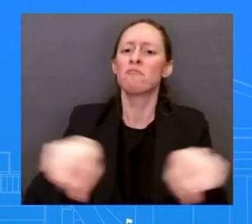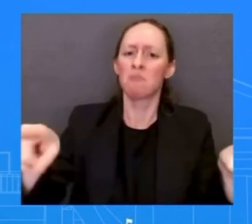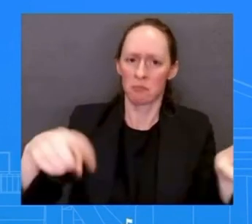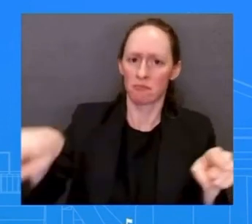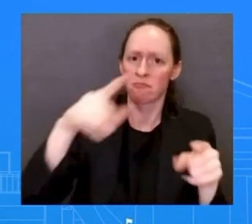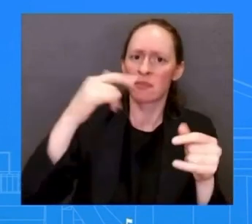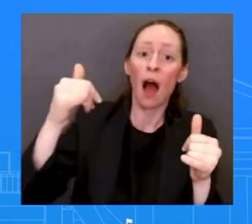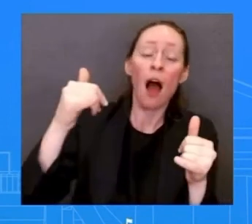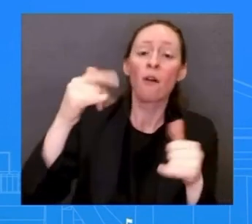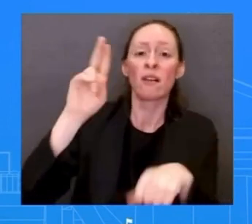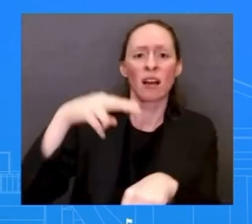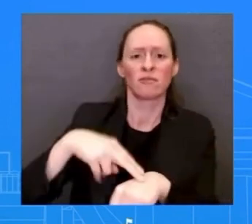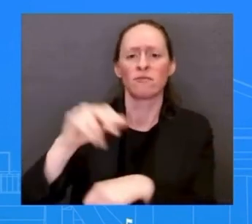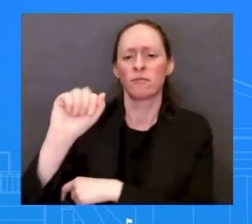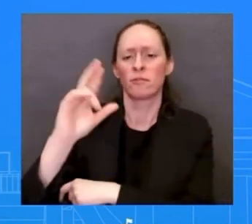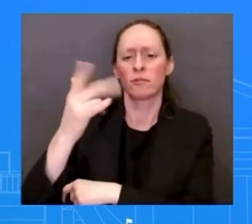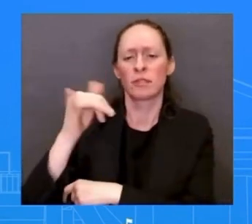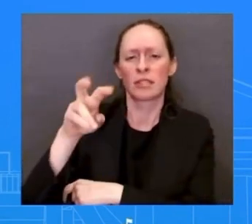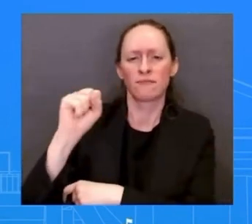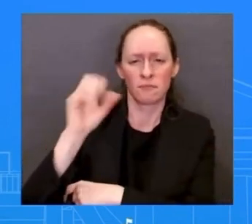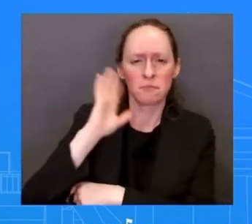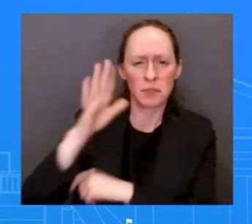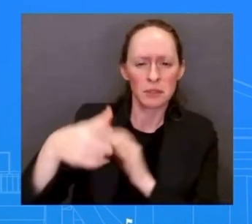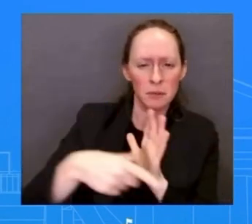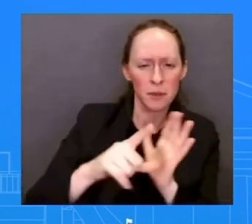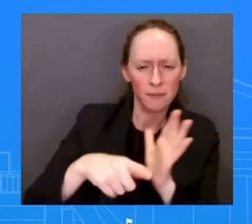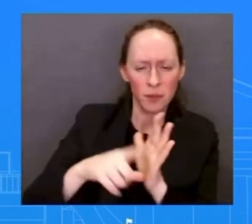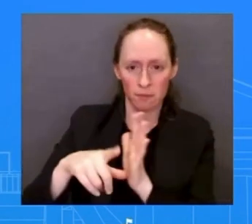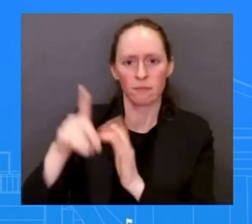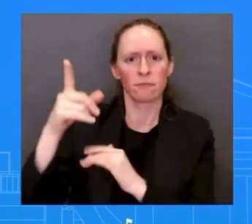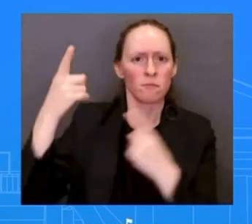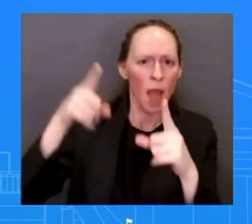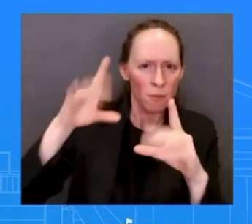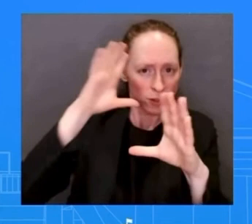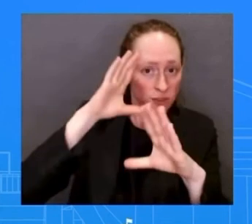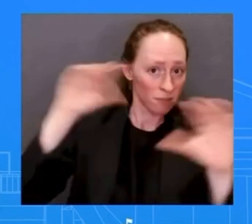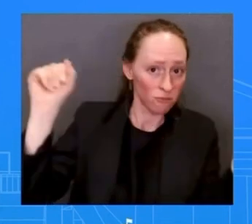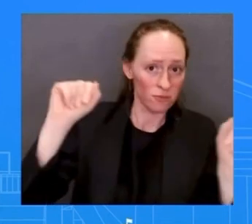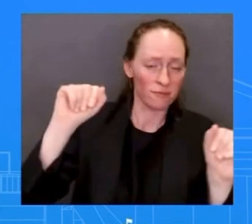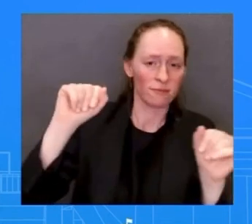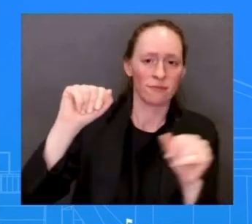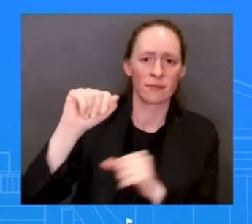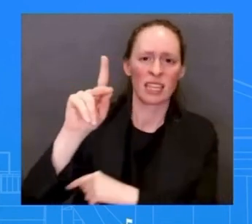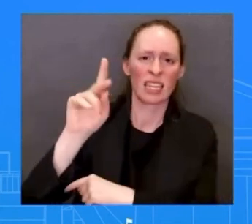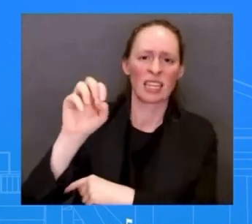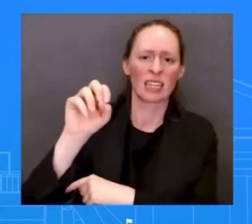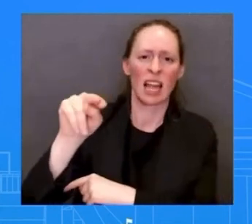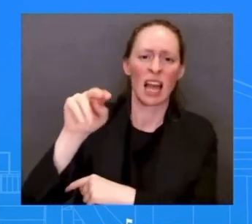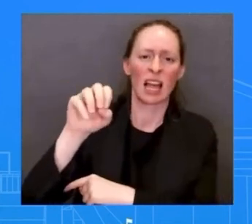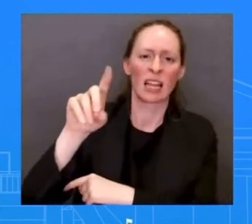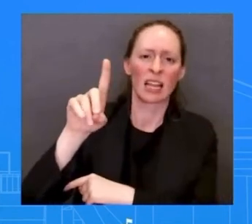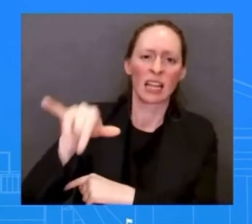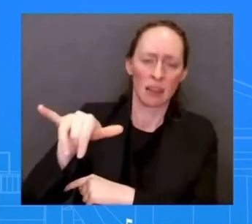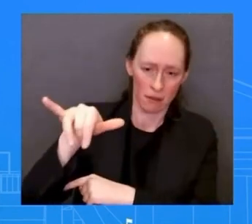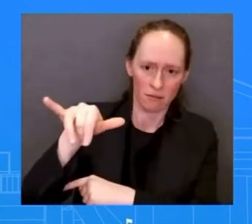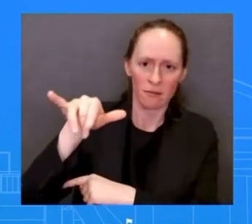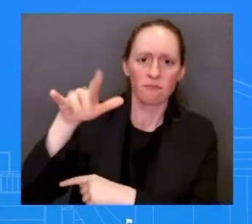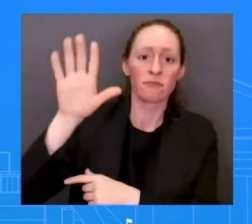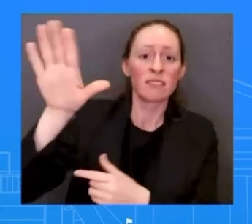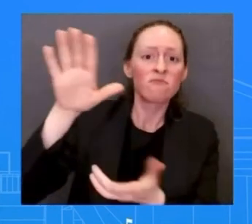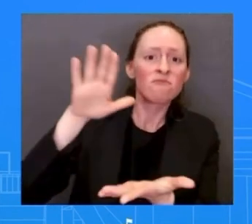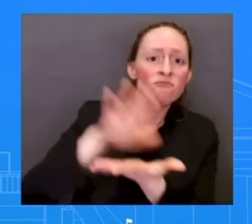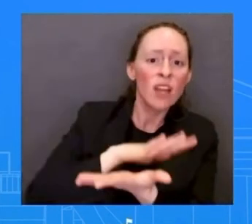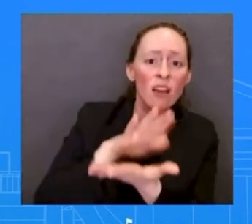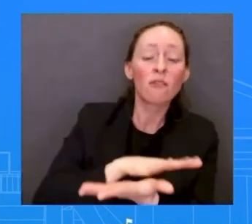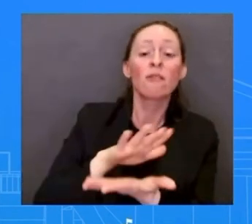President John F. Kennedy assassination records collection. Under President Biden's leadership, agencies have fully declassified over 16,000